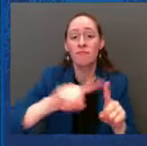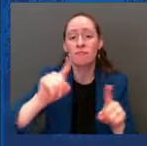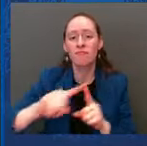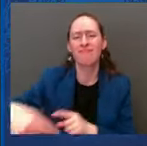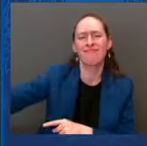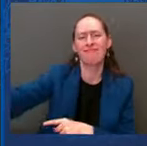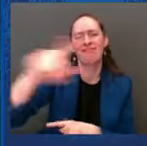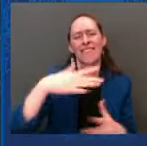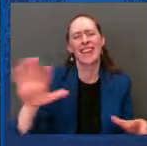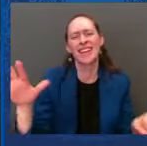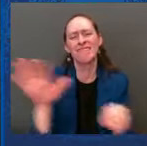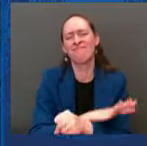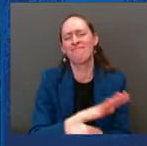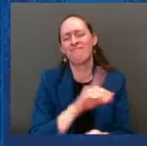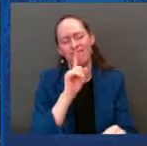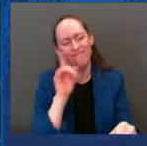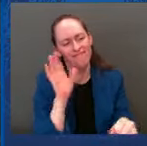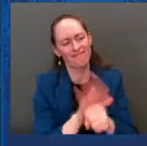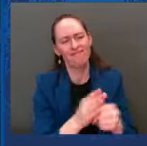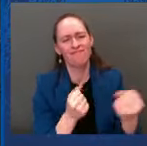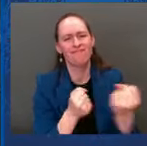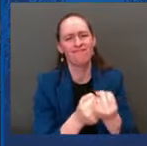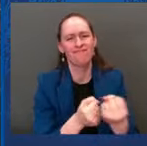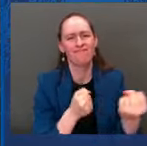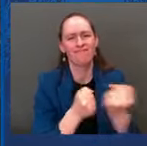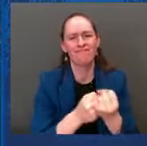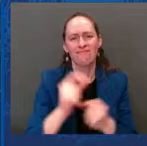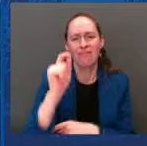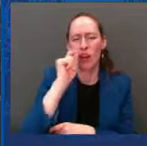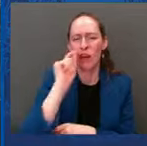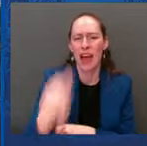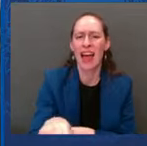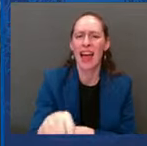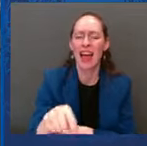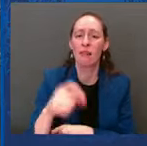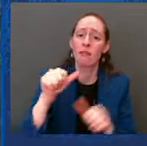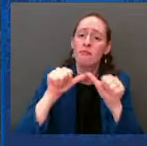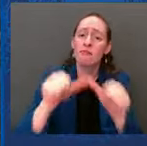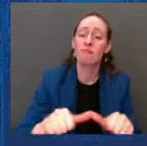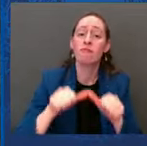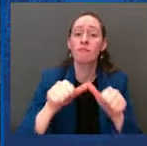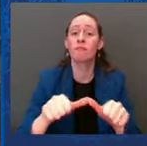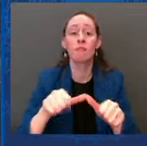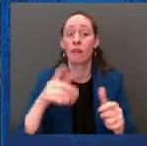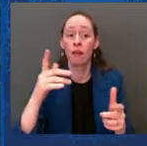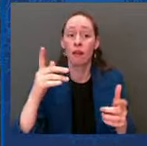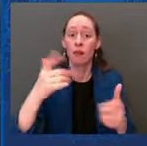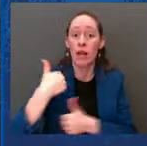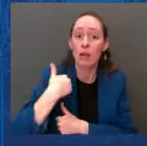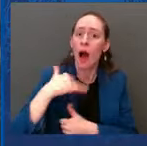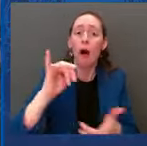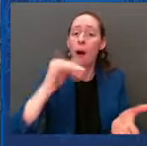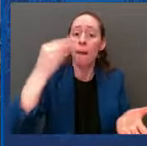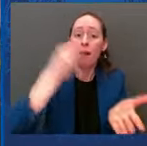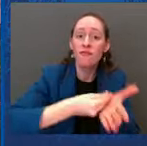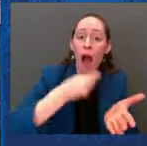assistance, but economic and humanitarian refugee assistance and so much more. To all of you here